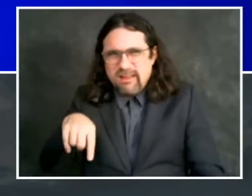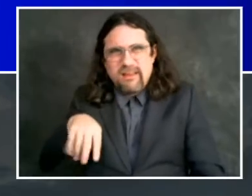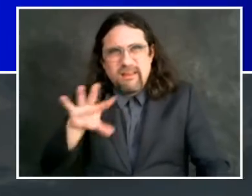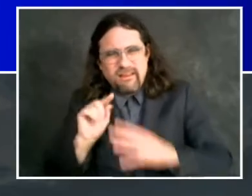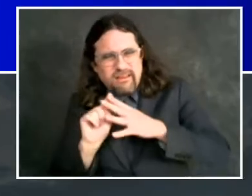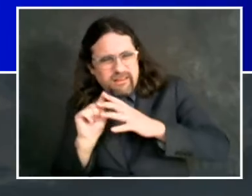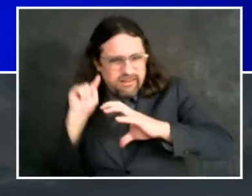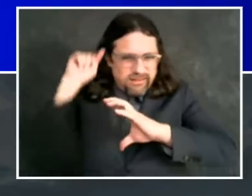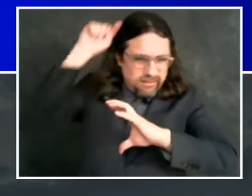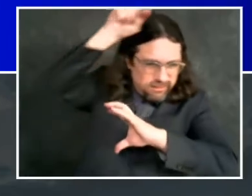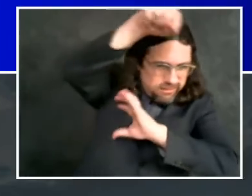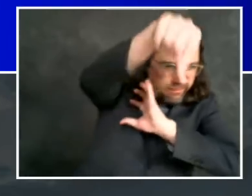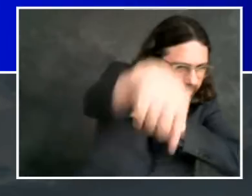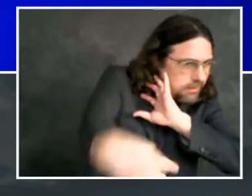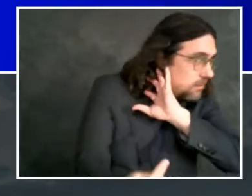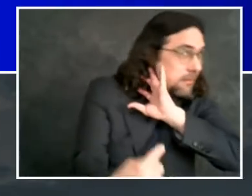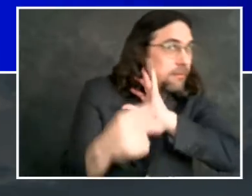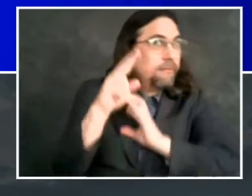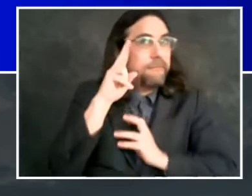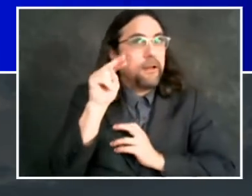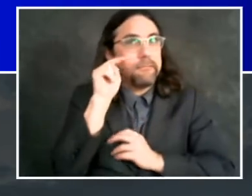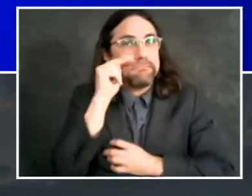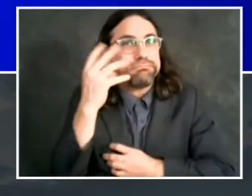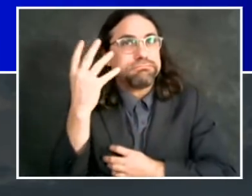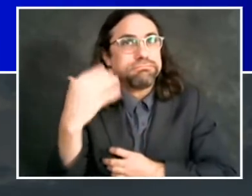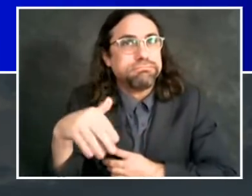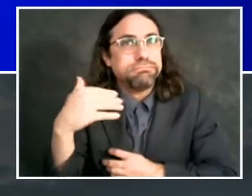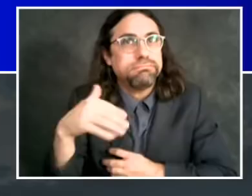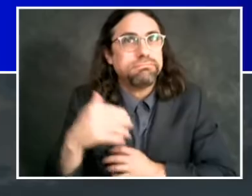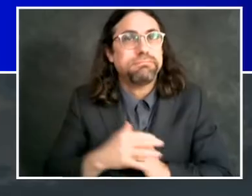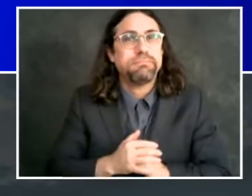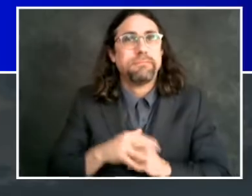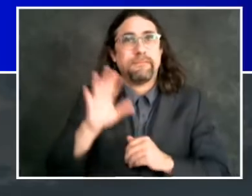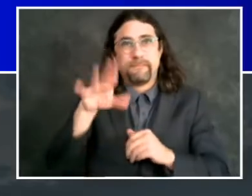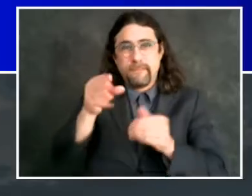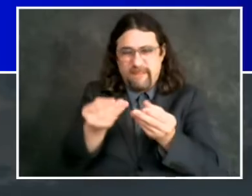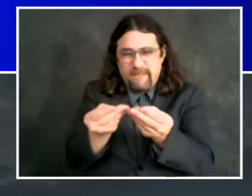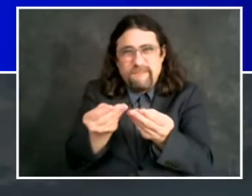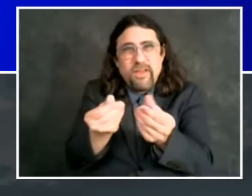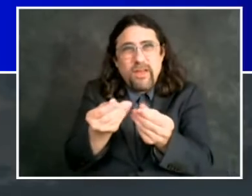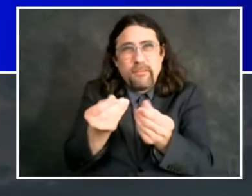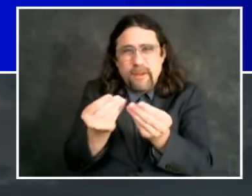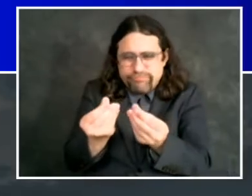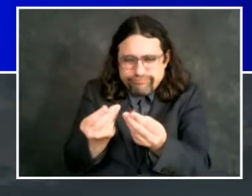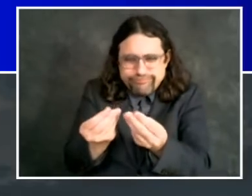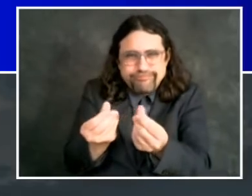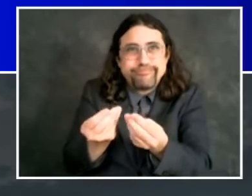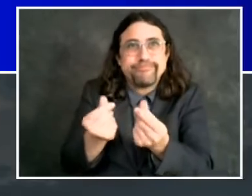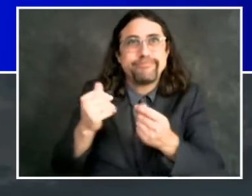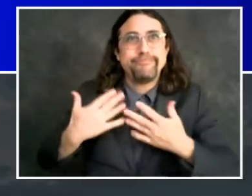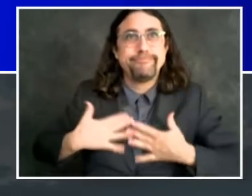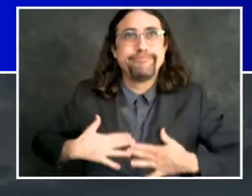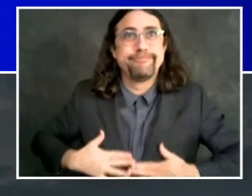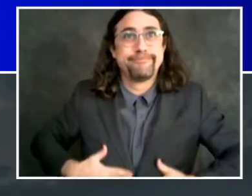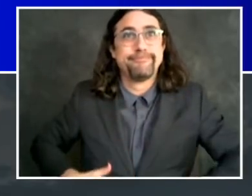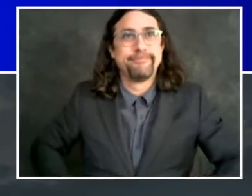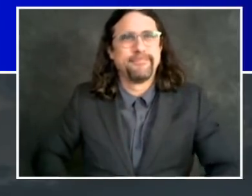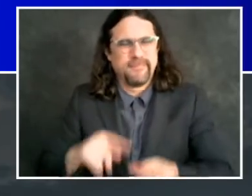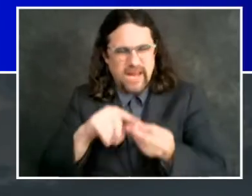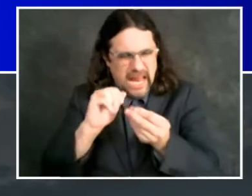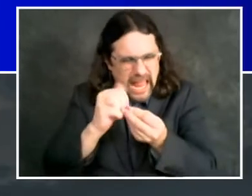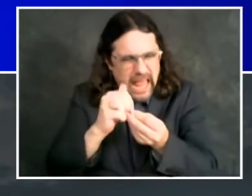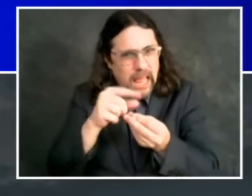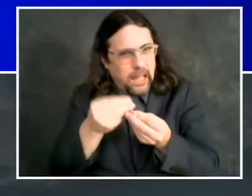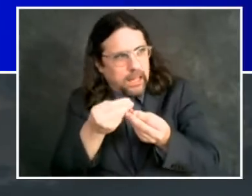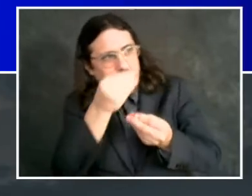fabric needed to create the gowns far away in Vietnam? Could we get the planes put